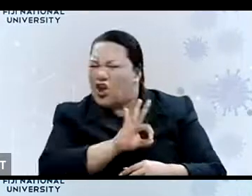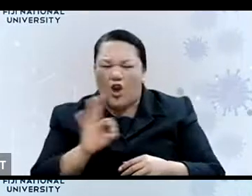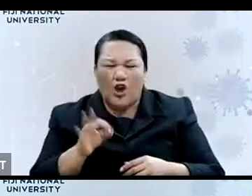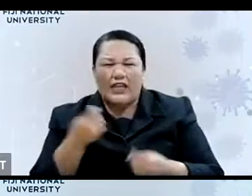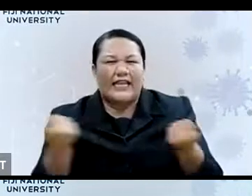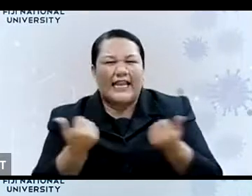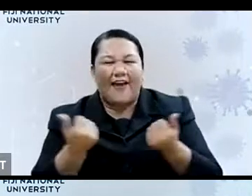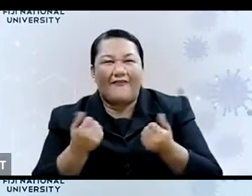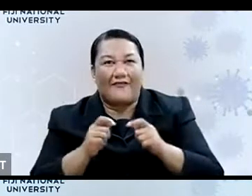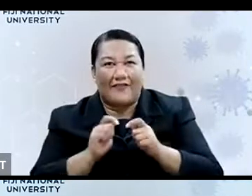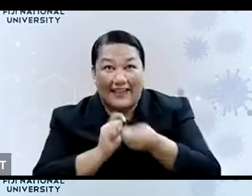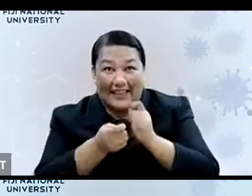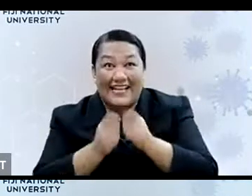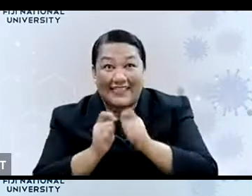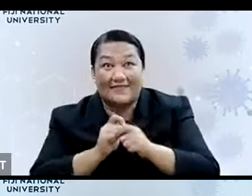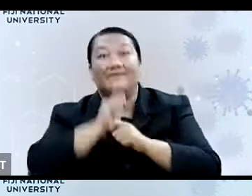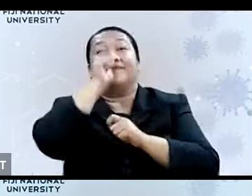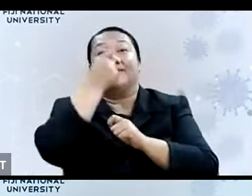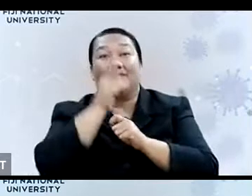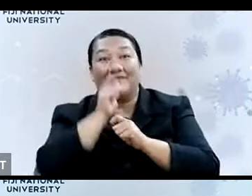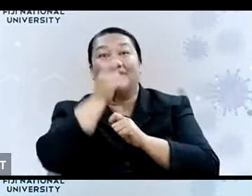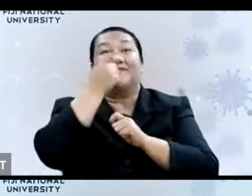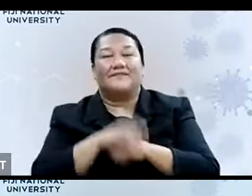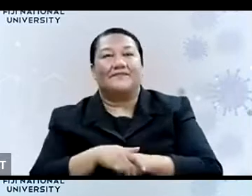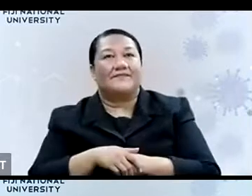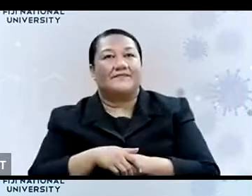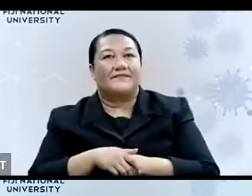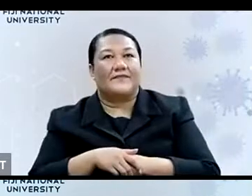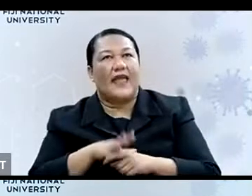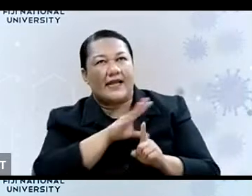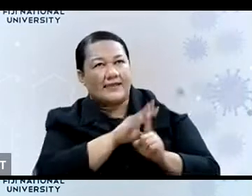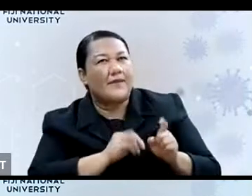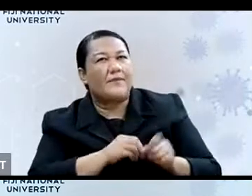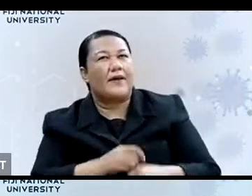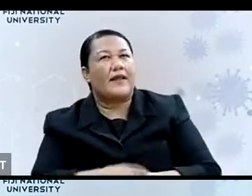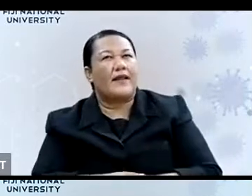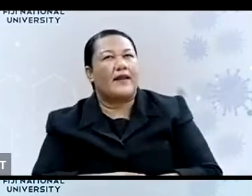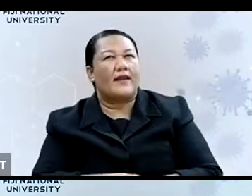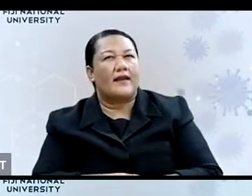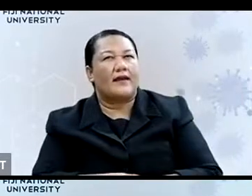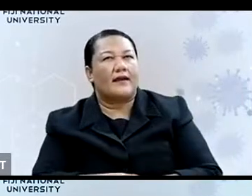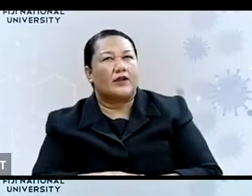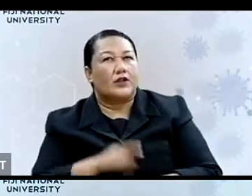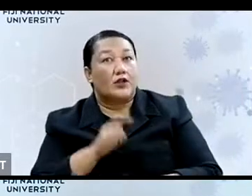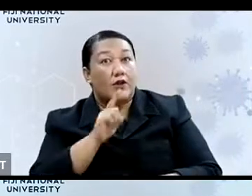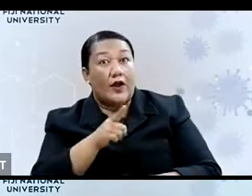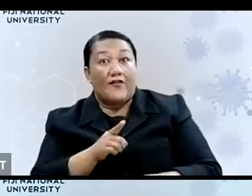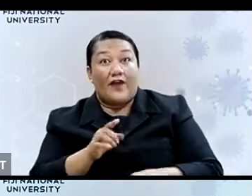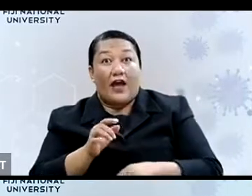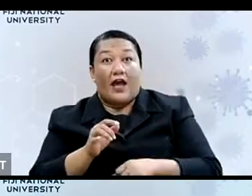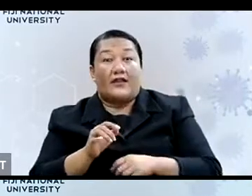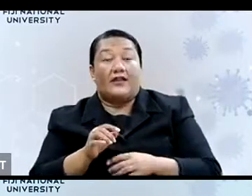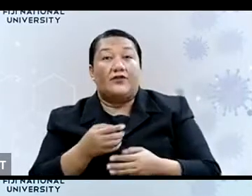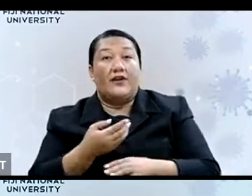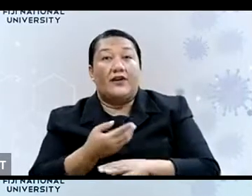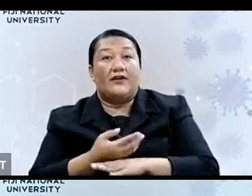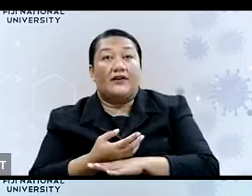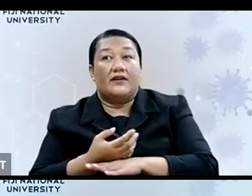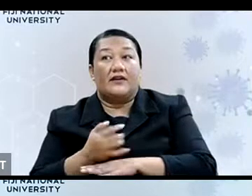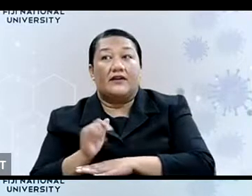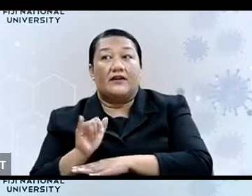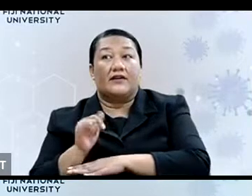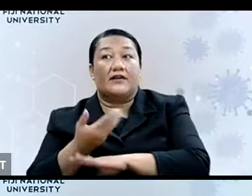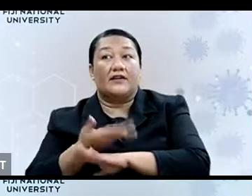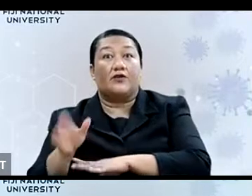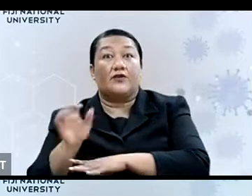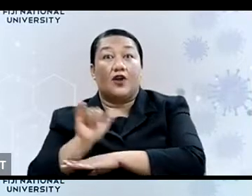enough, it means an example I like to give is New York City during the first wave last year.